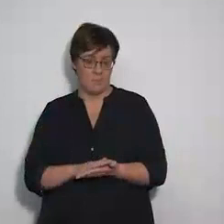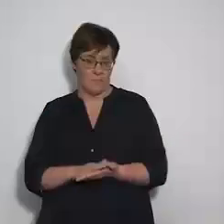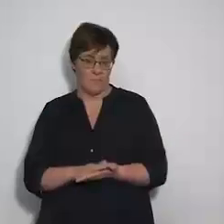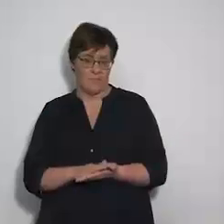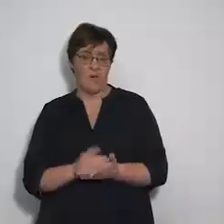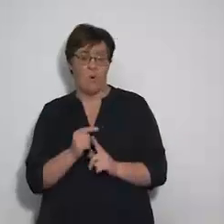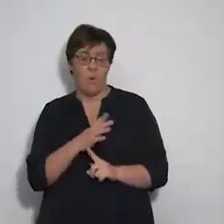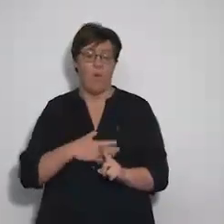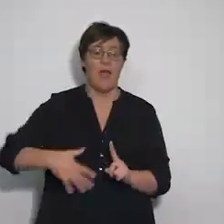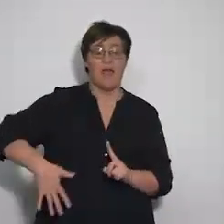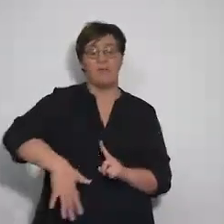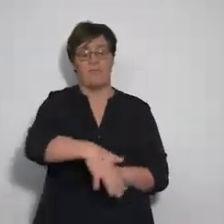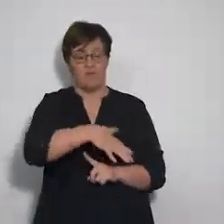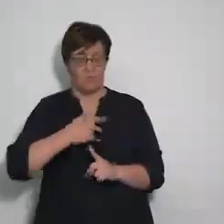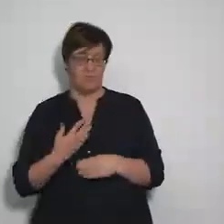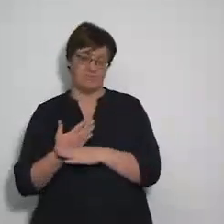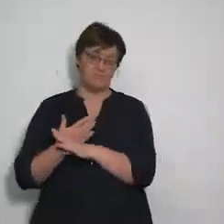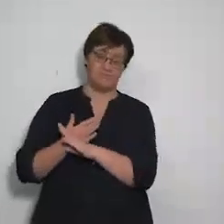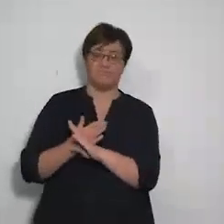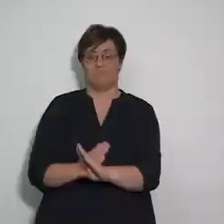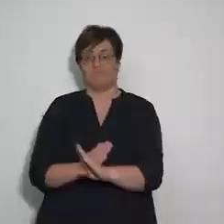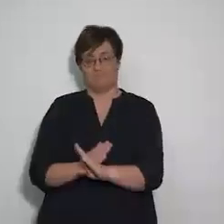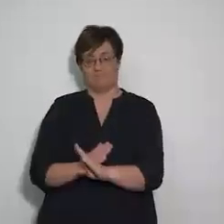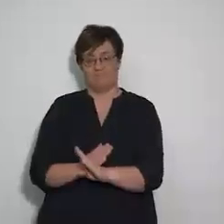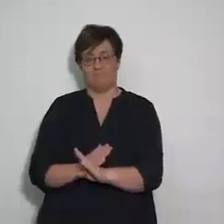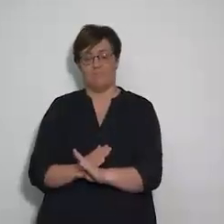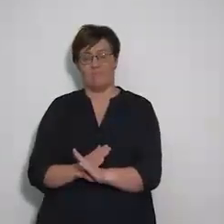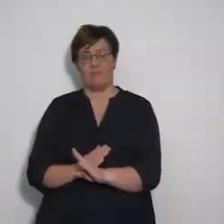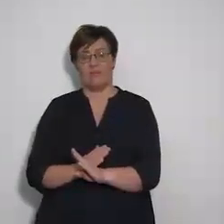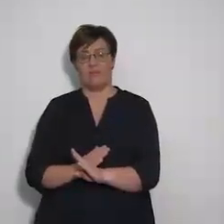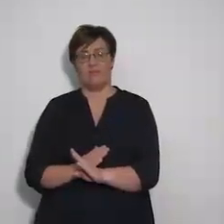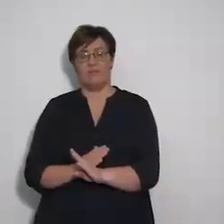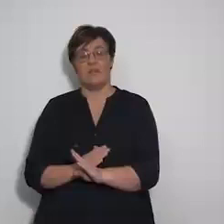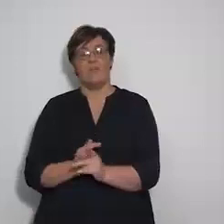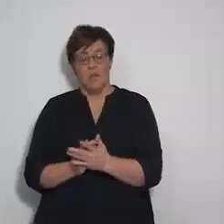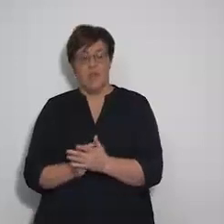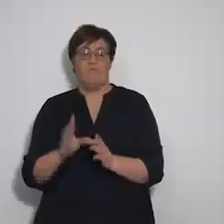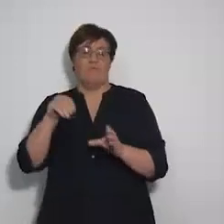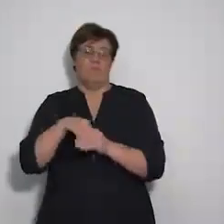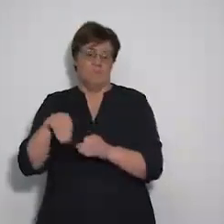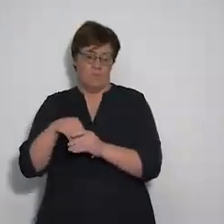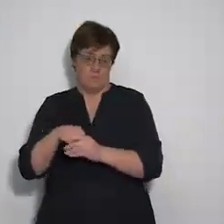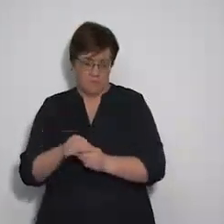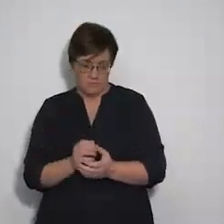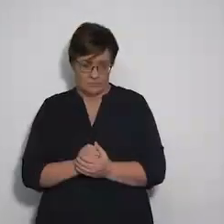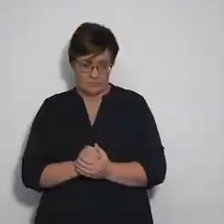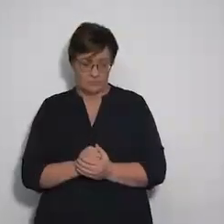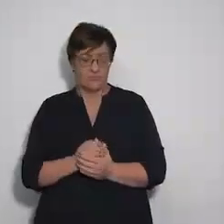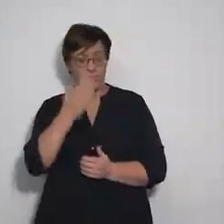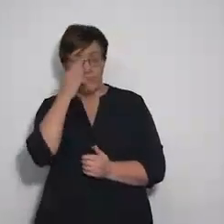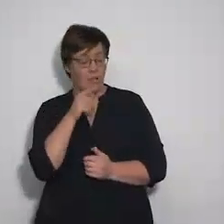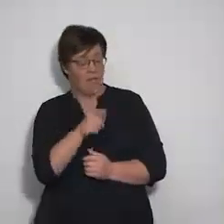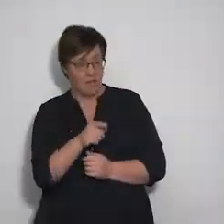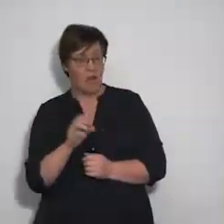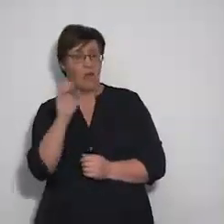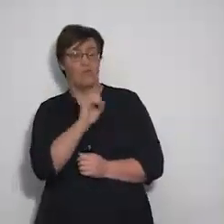run out or environmental resistance starts to creep in. But we